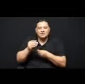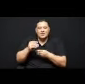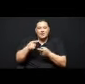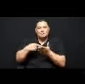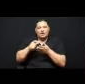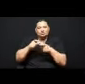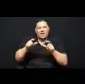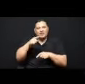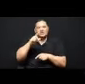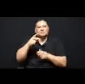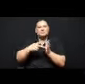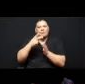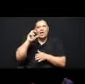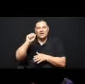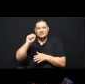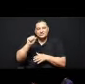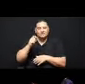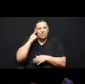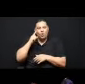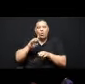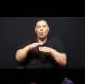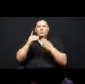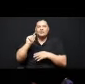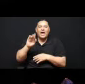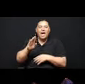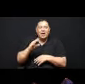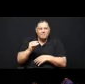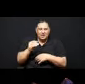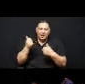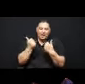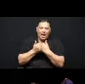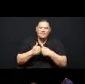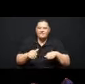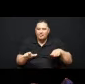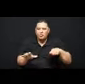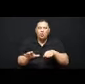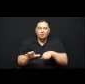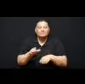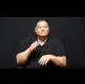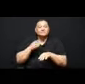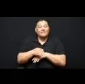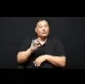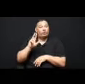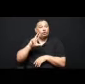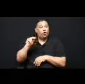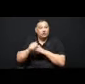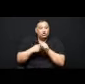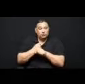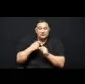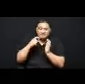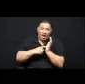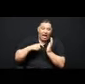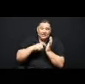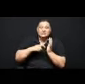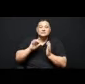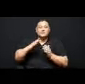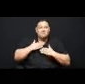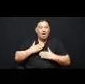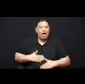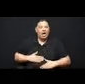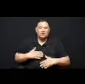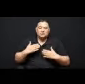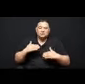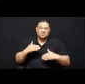and a game of pool. After 30 years of mining, his body has long scars like rips in the